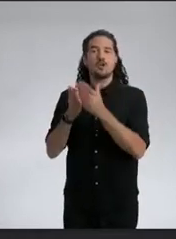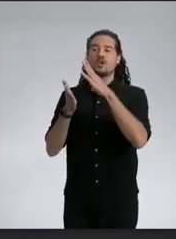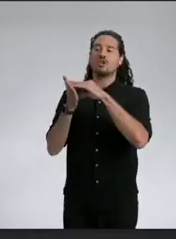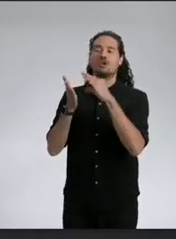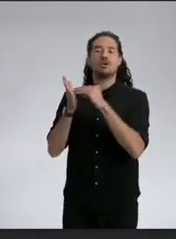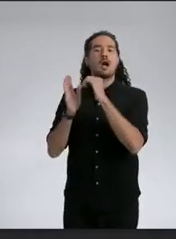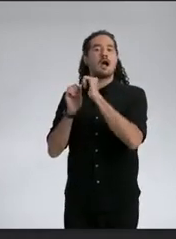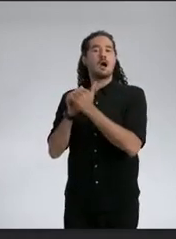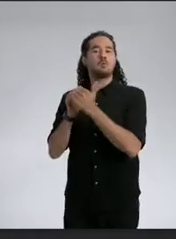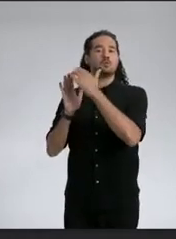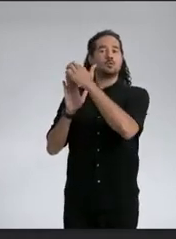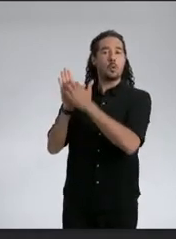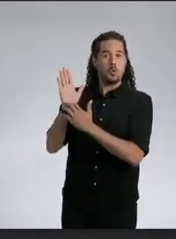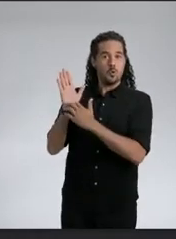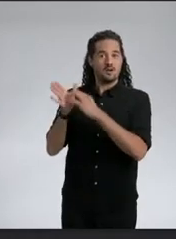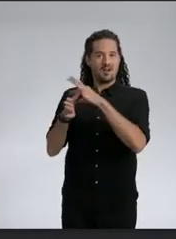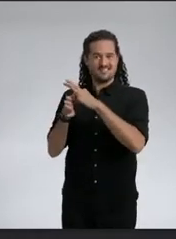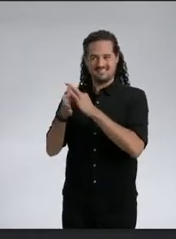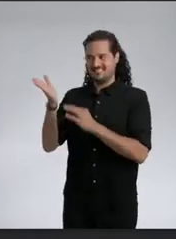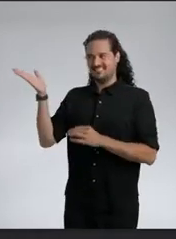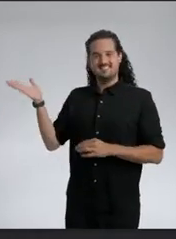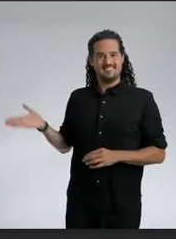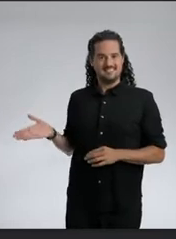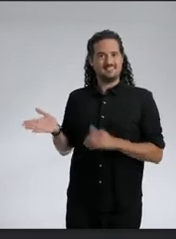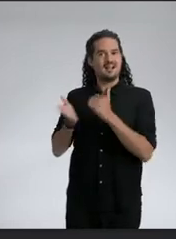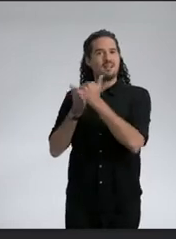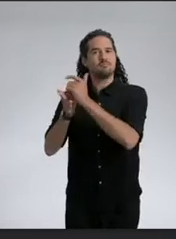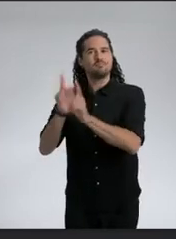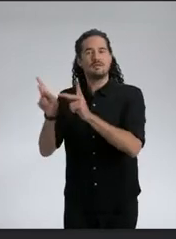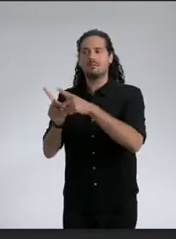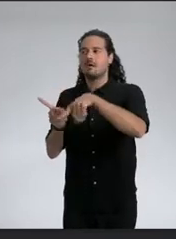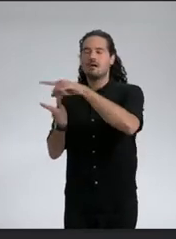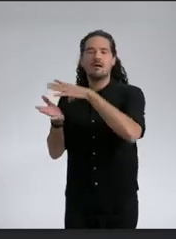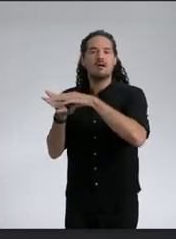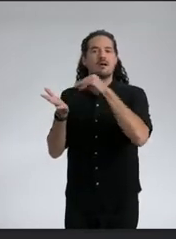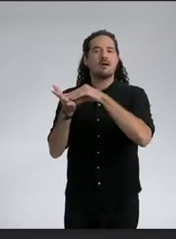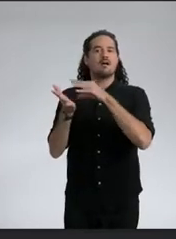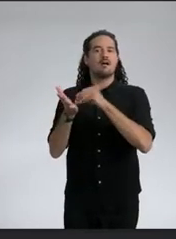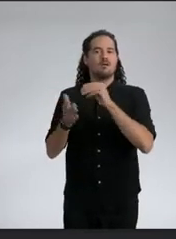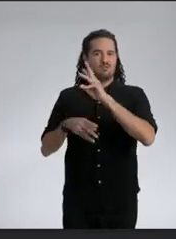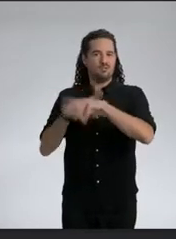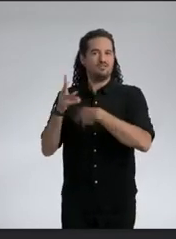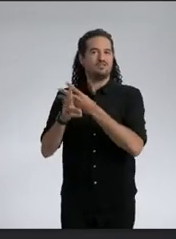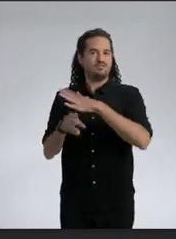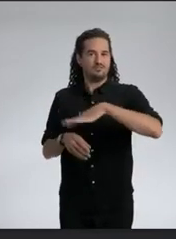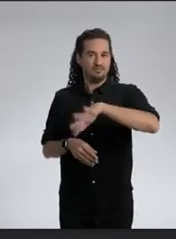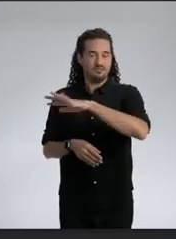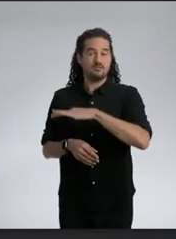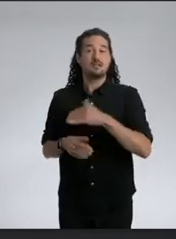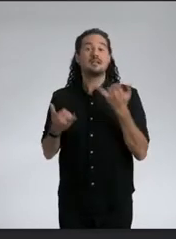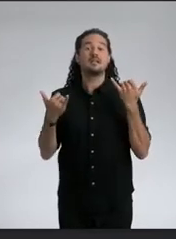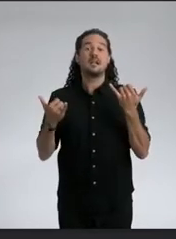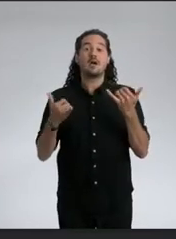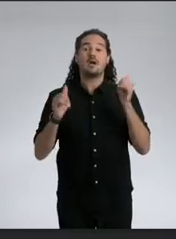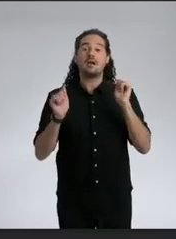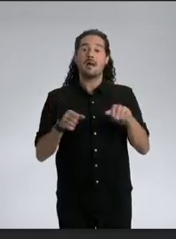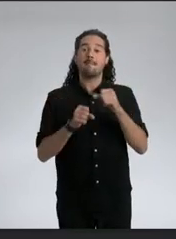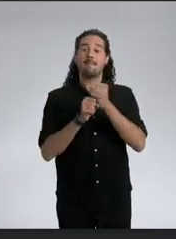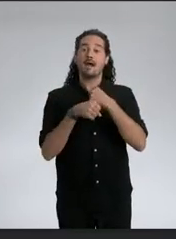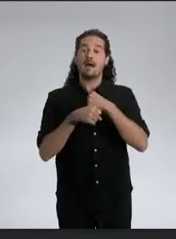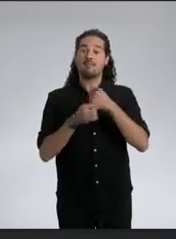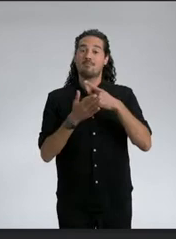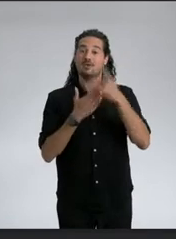new developers around the world. And now, you can create projects that let you build SwiftUI apps. Let's make a new one